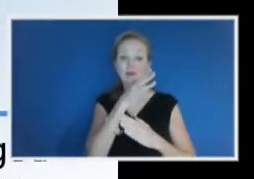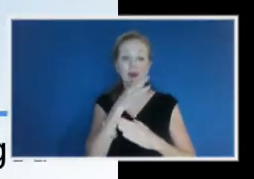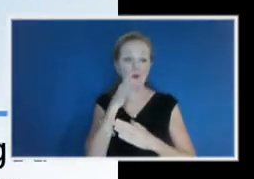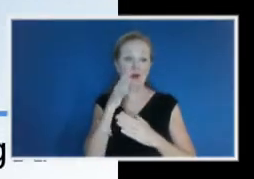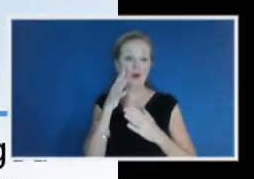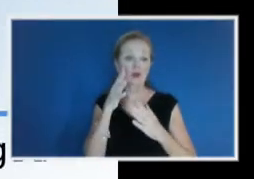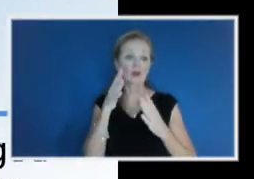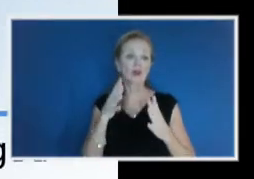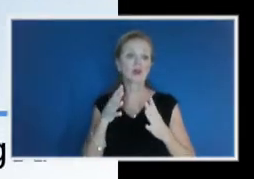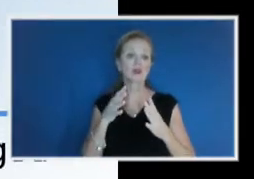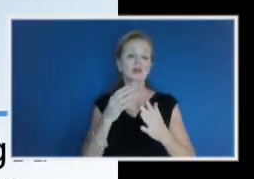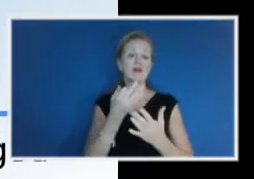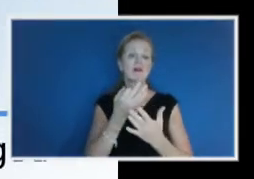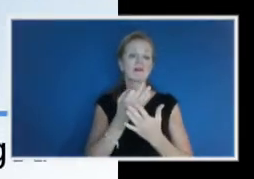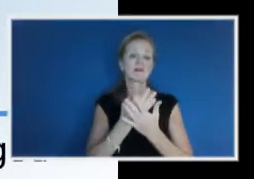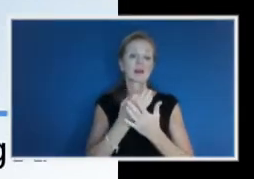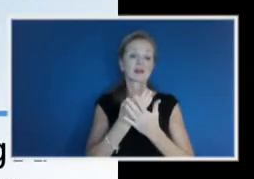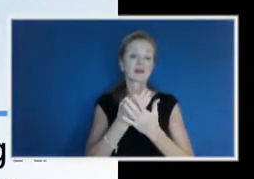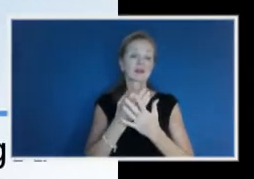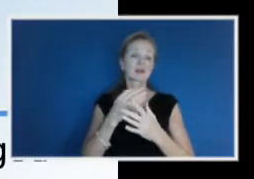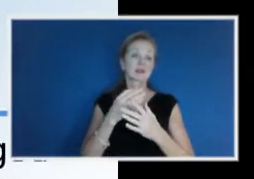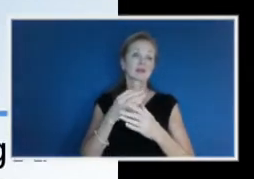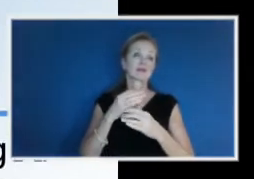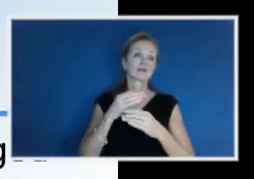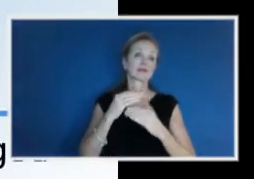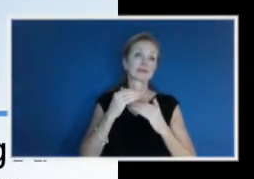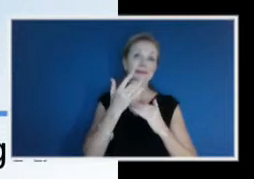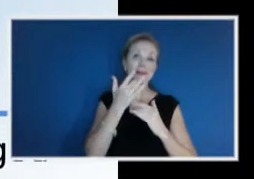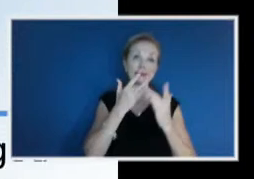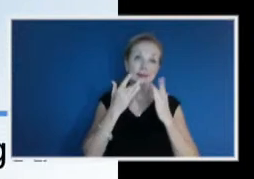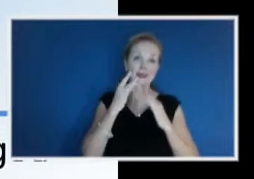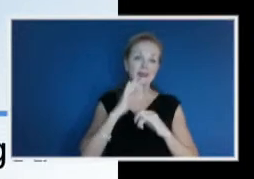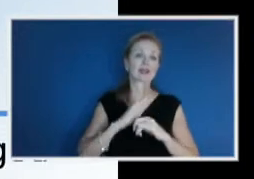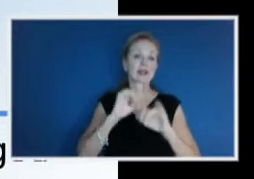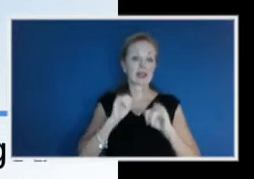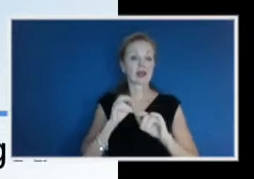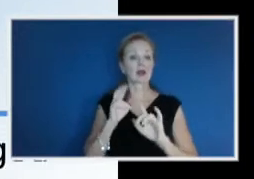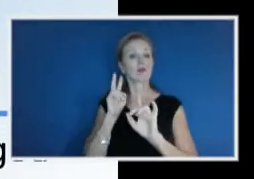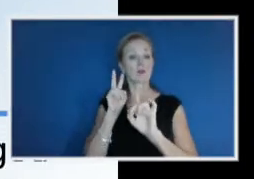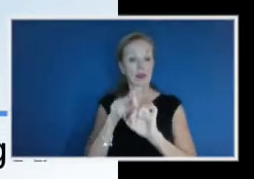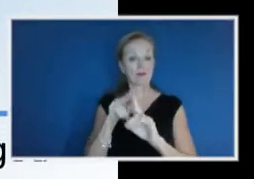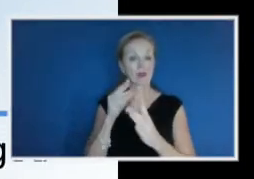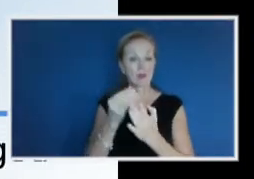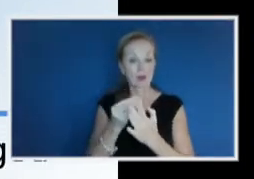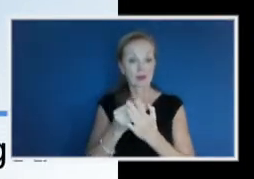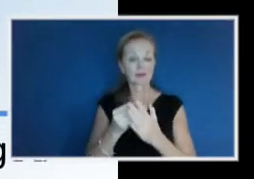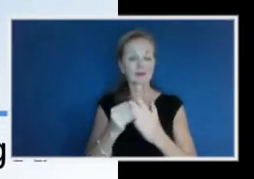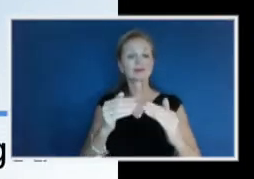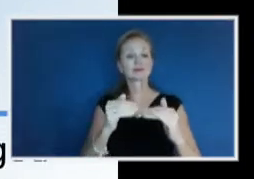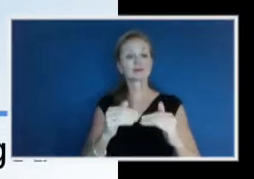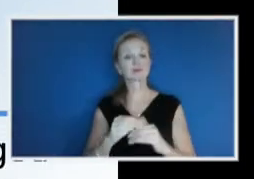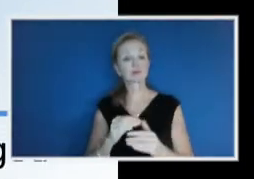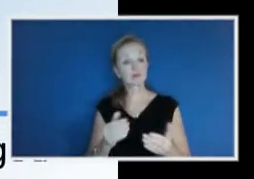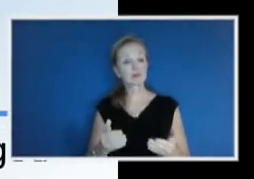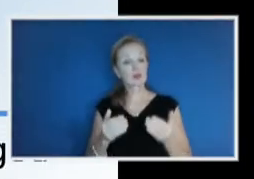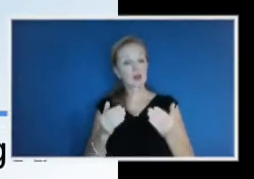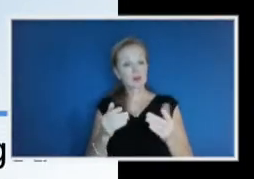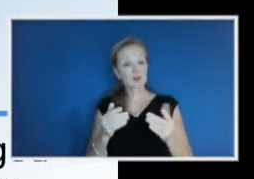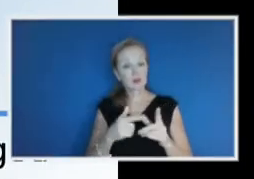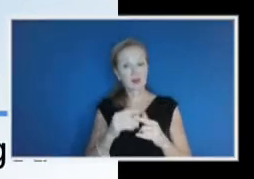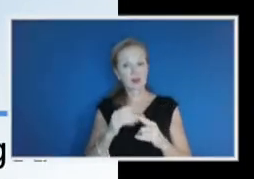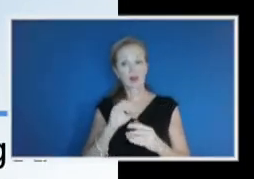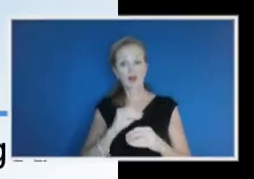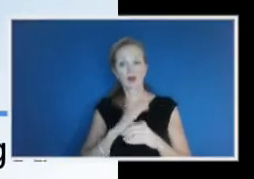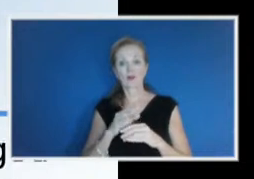financially distressed to apply for the money. We also lost the cases against the COVID relief package